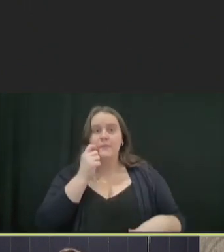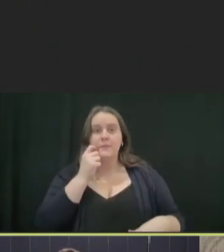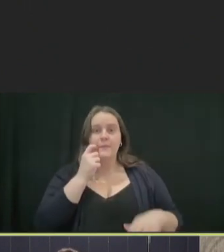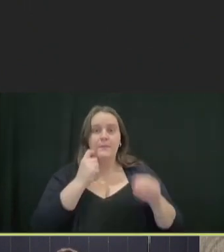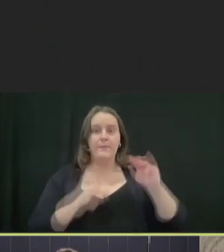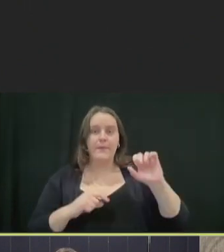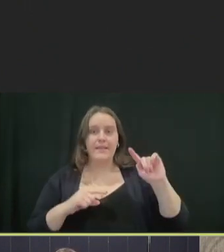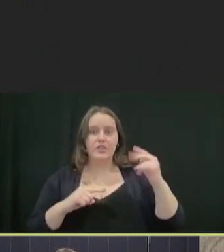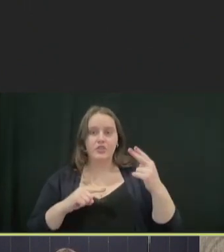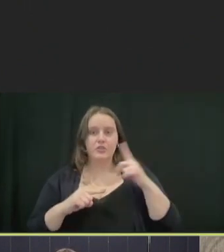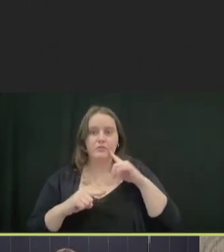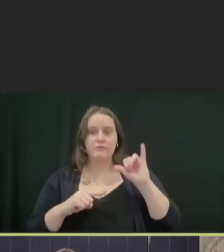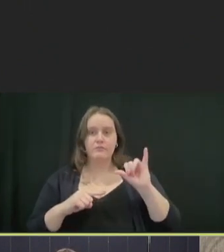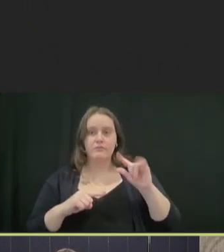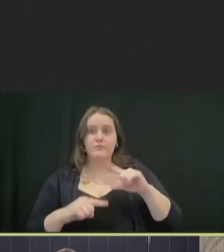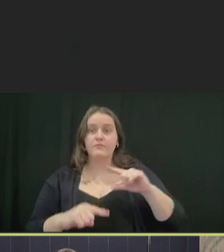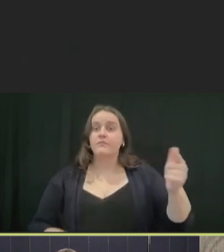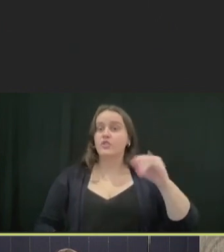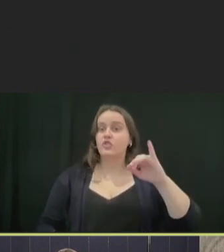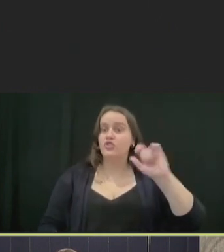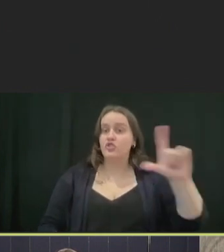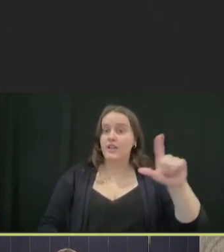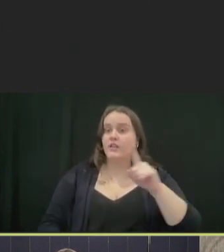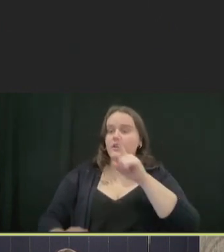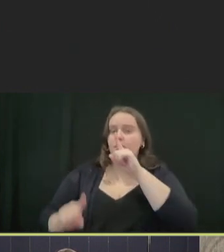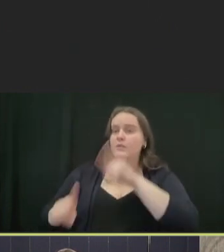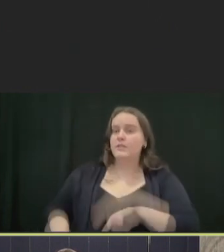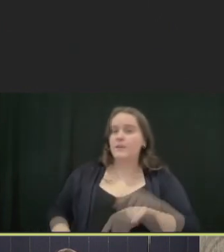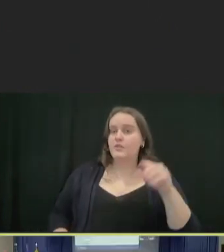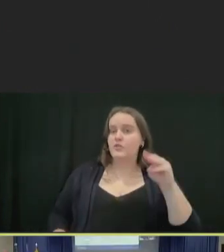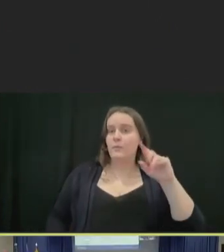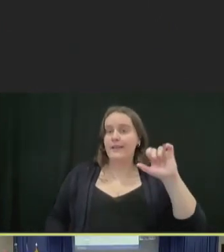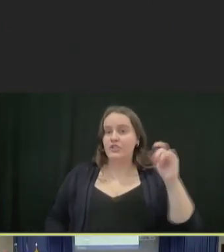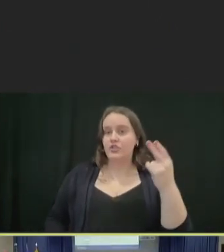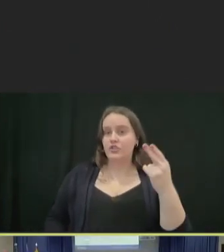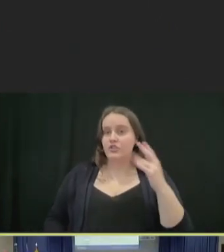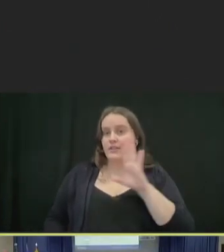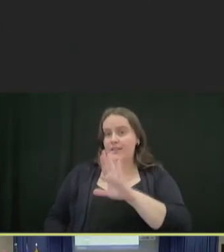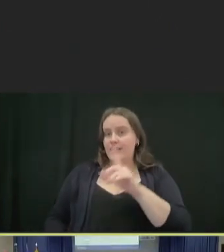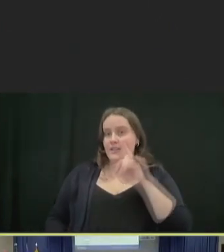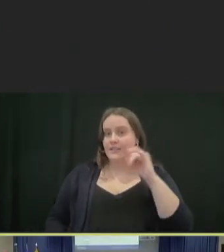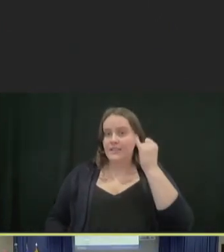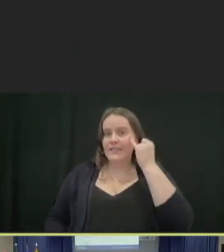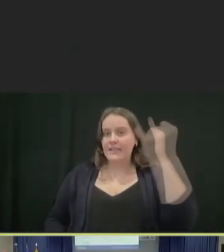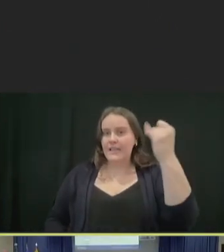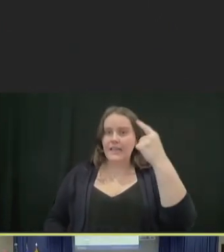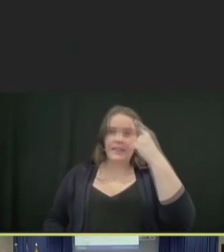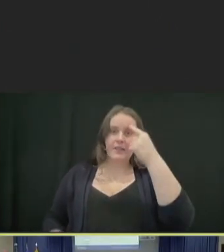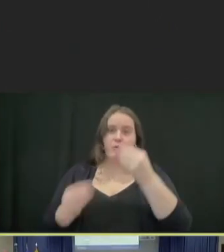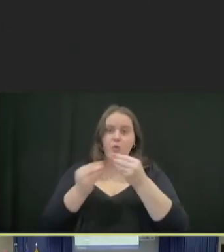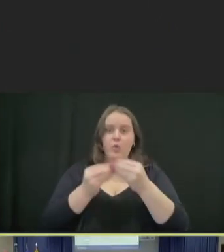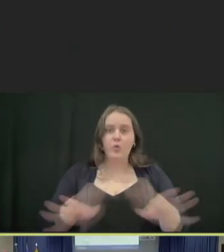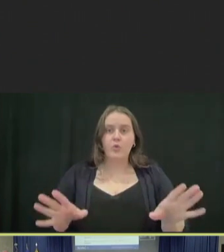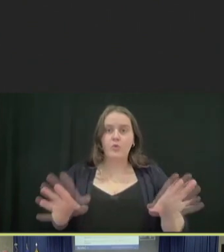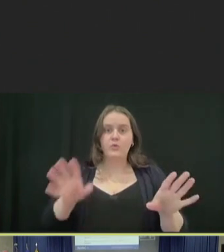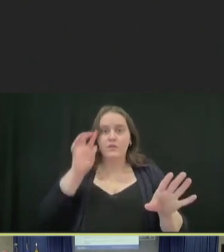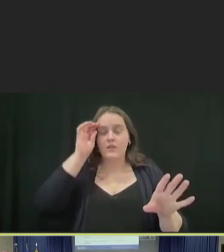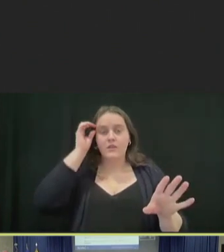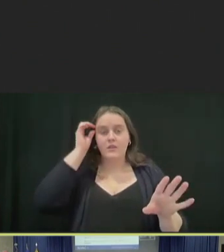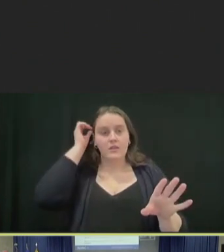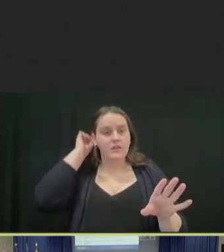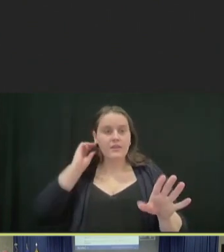Jill, please. Just in response to that idea, I think we would lose the essence of both